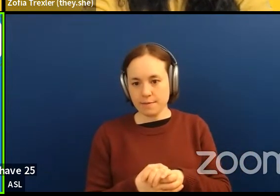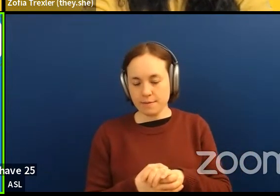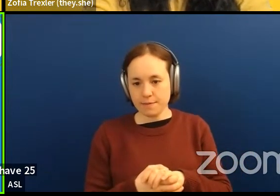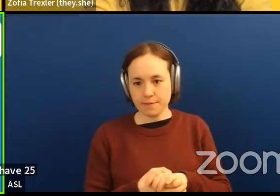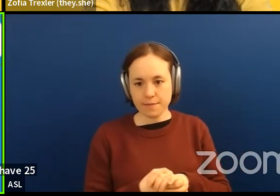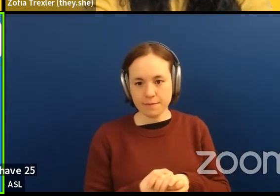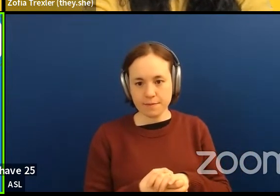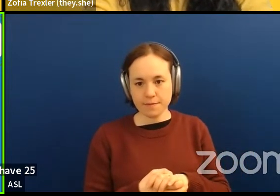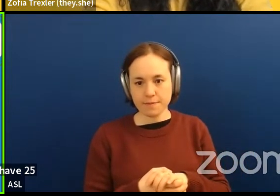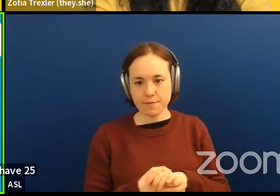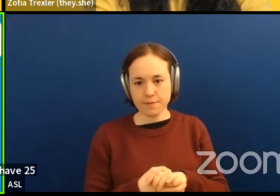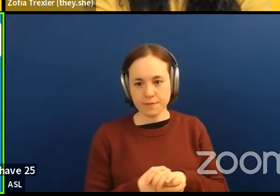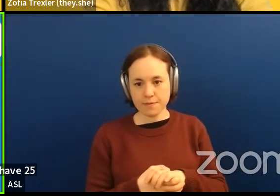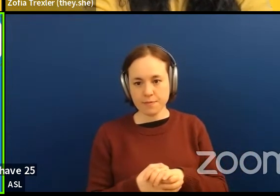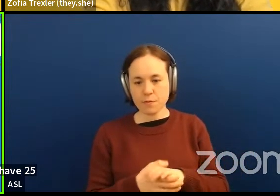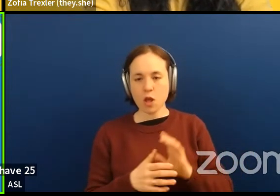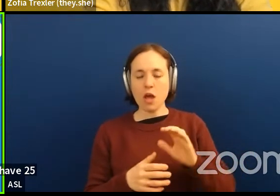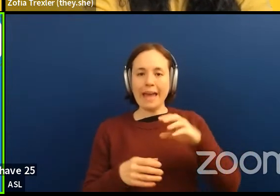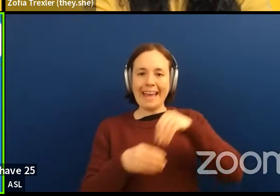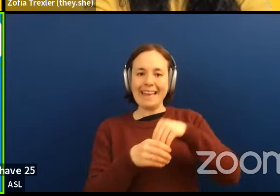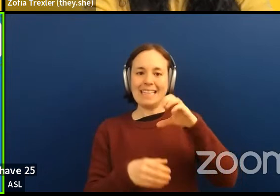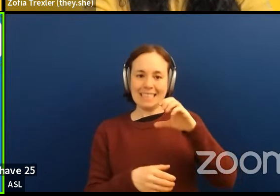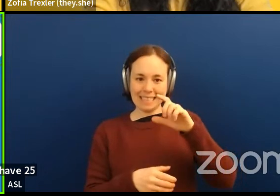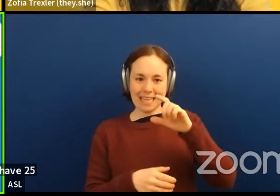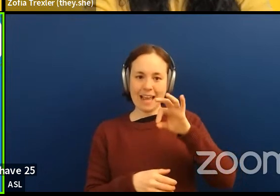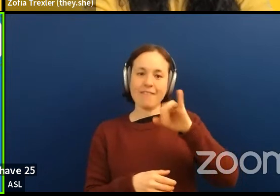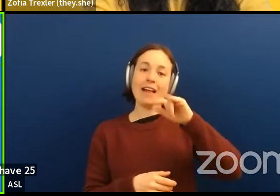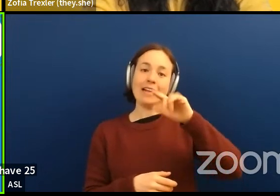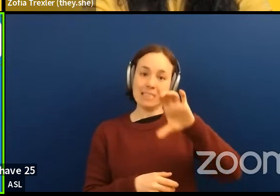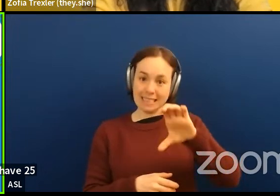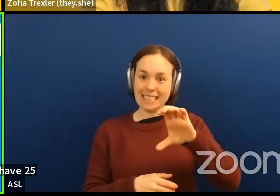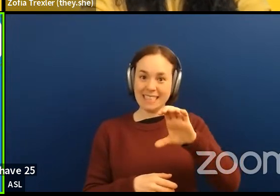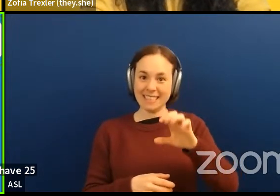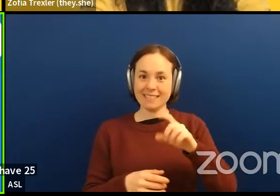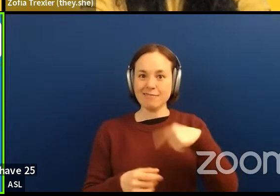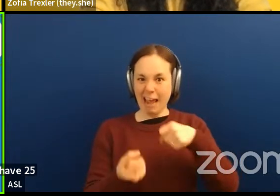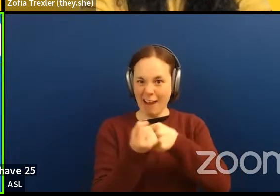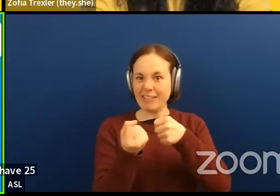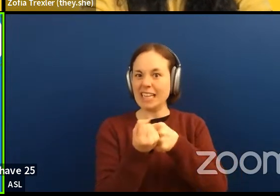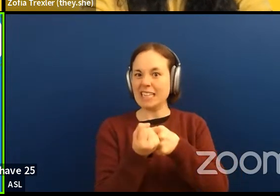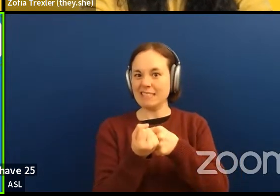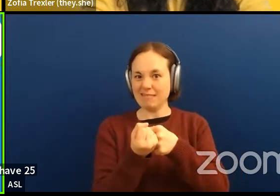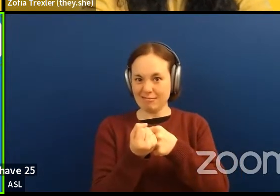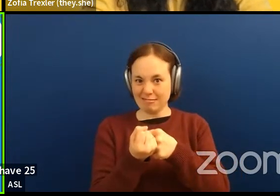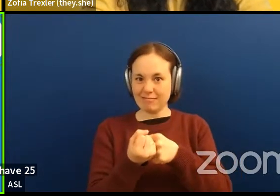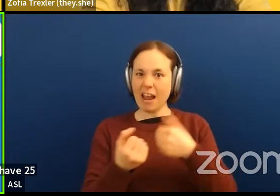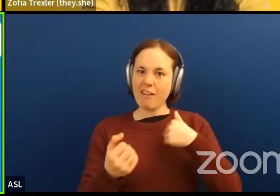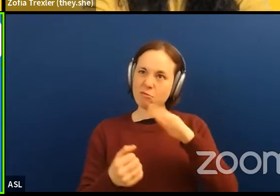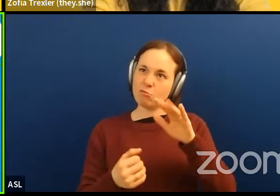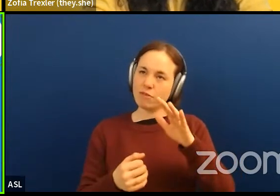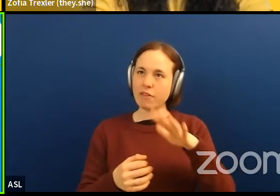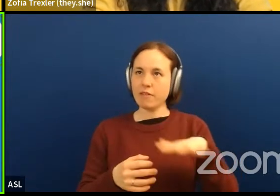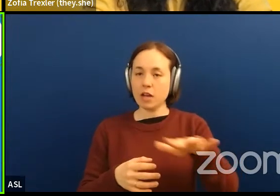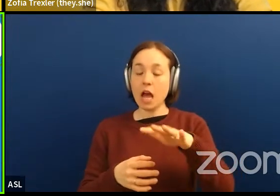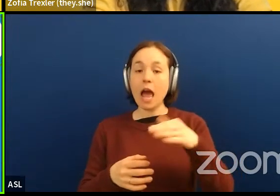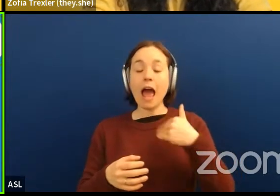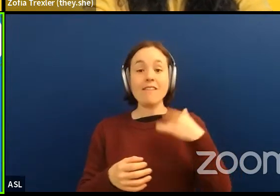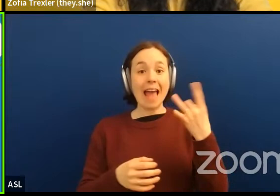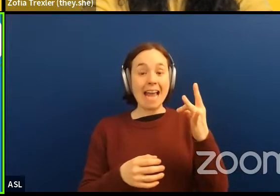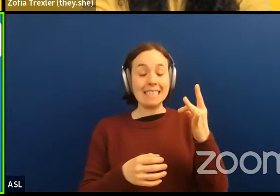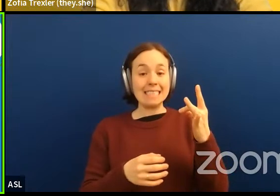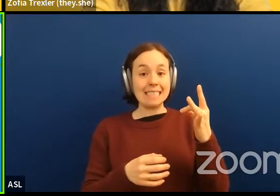in our CFILC advocates. We have about 18